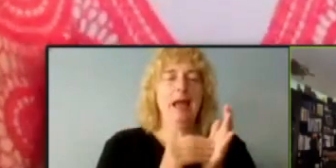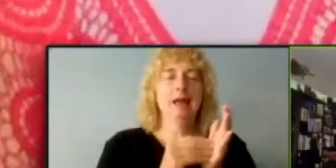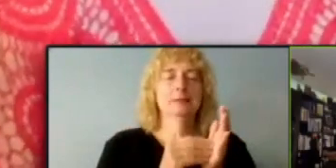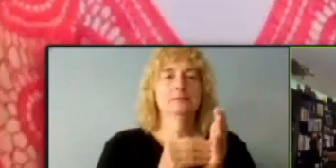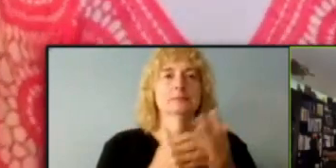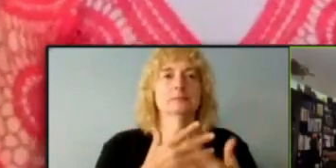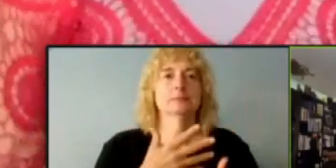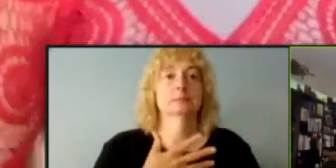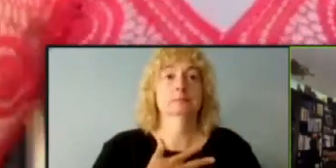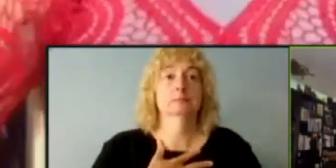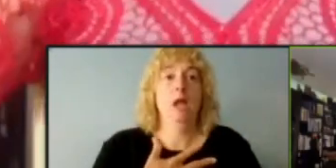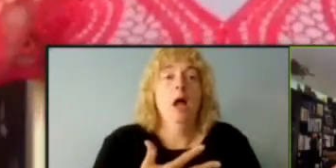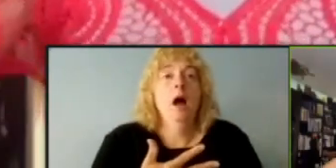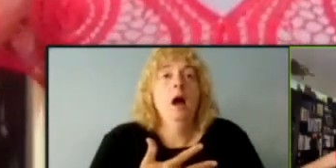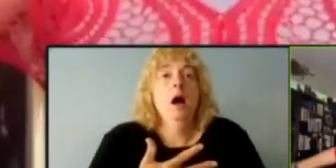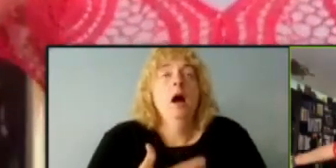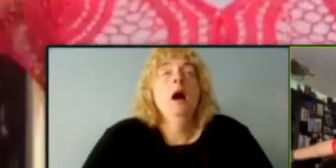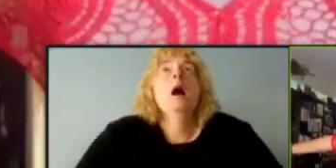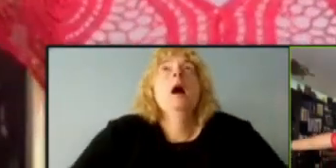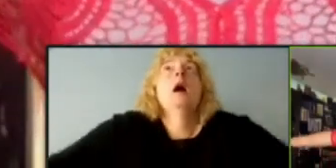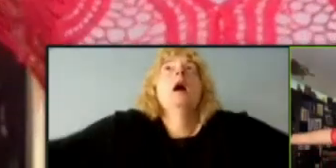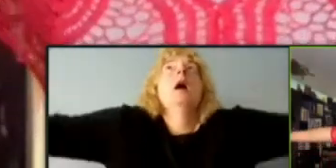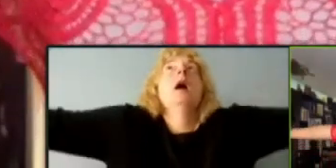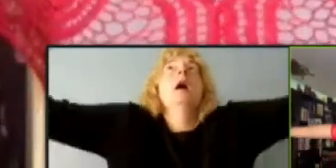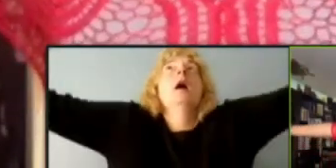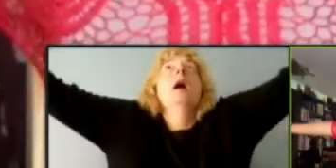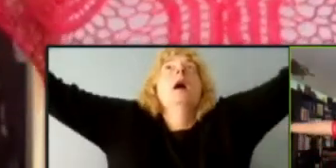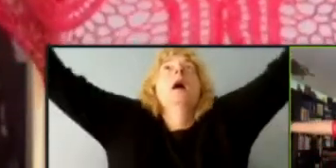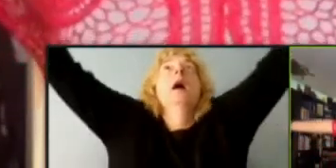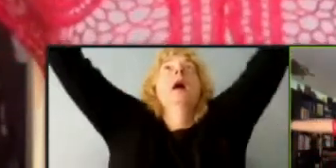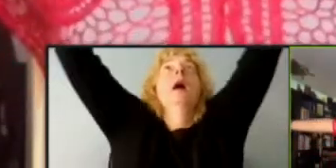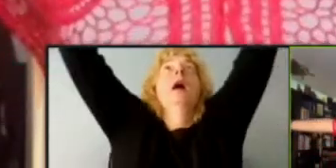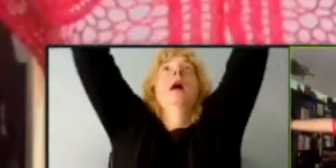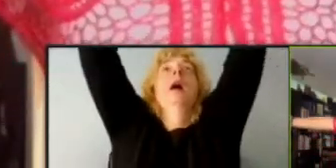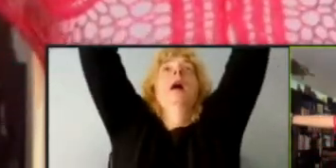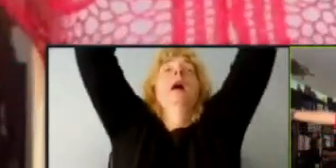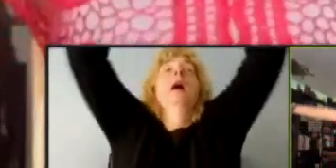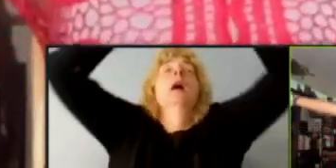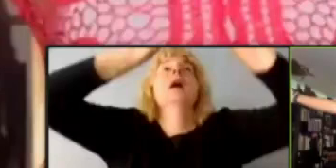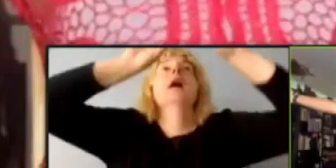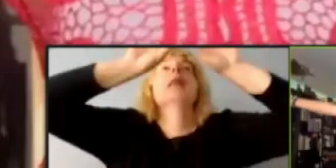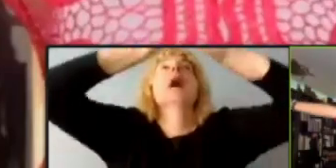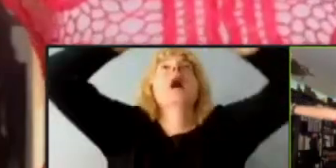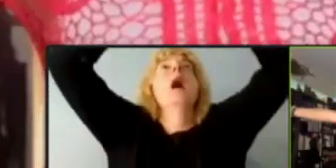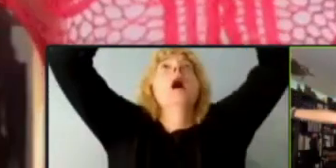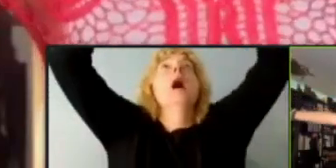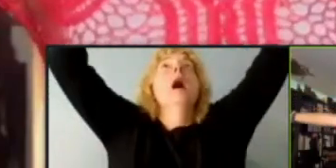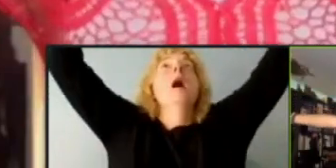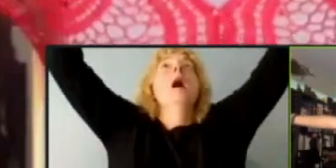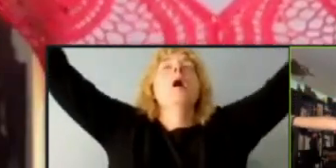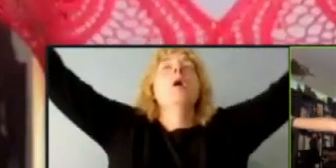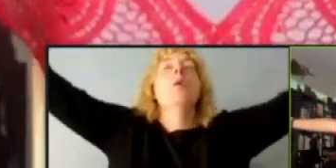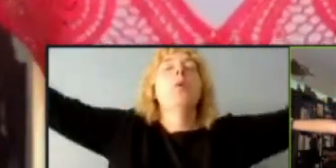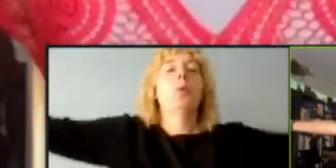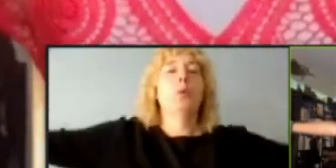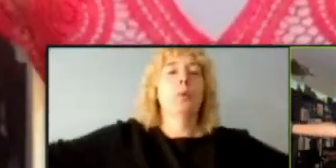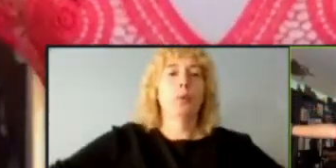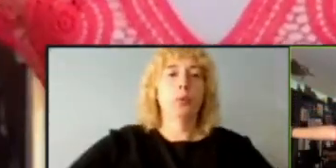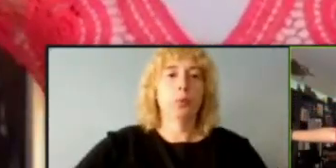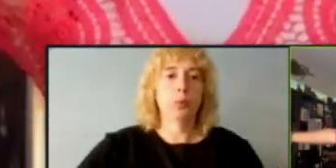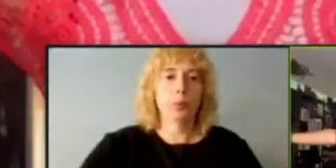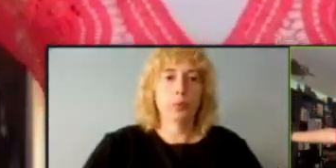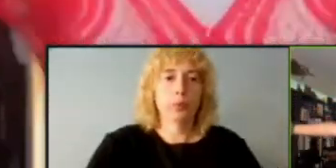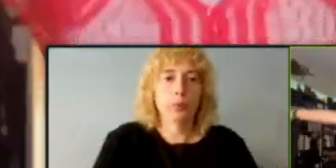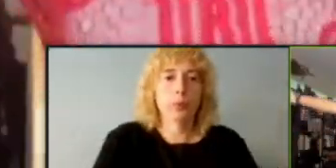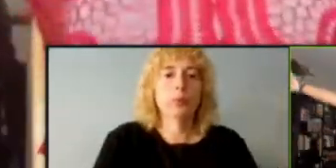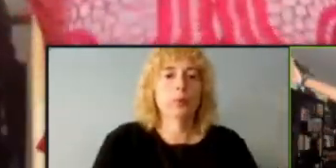breathing in. See how wide your mountain is. And exhale and leave your arms here.